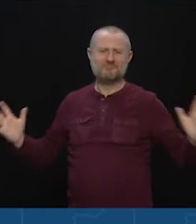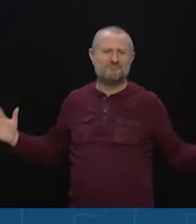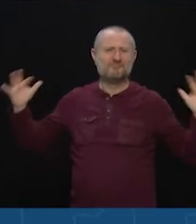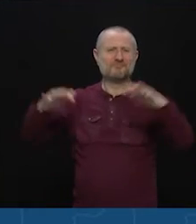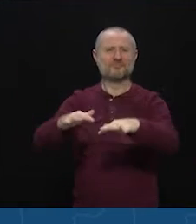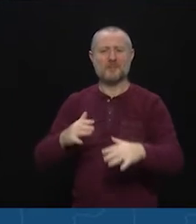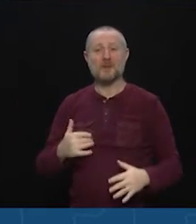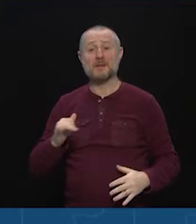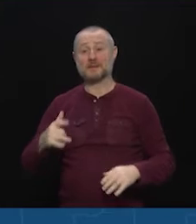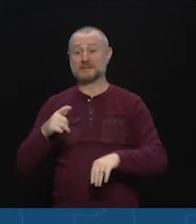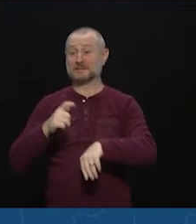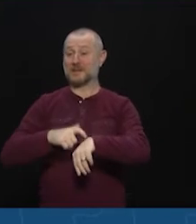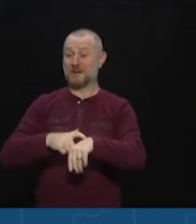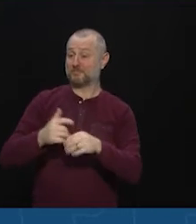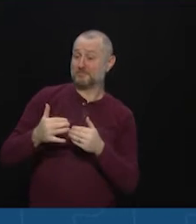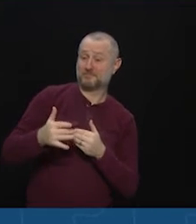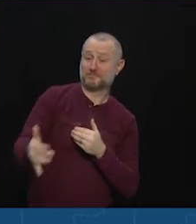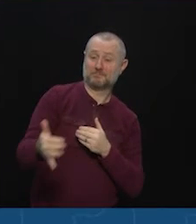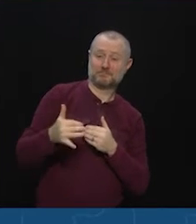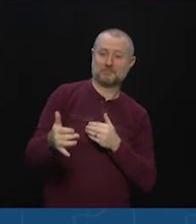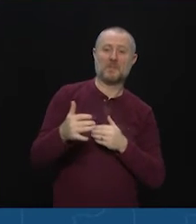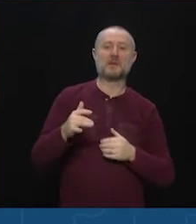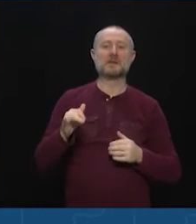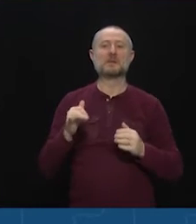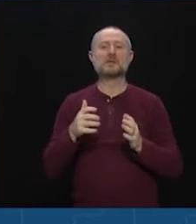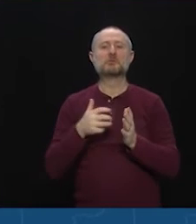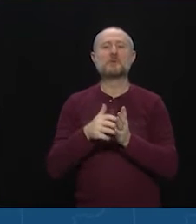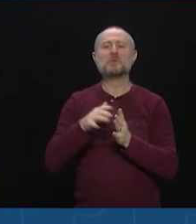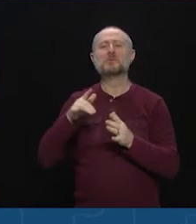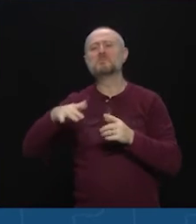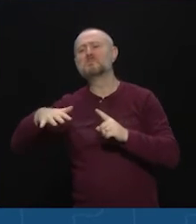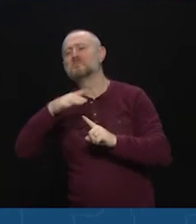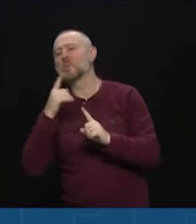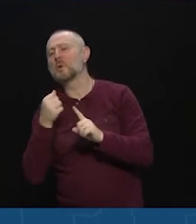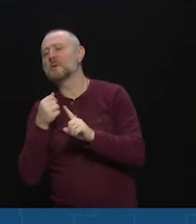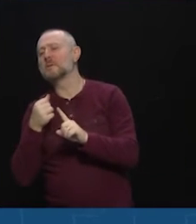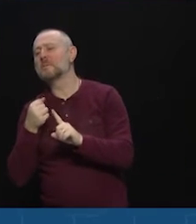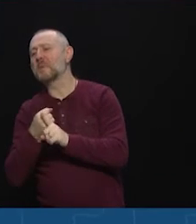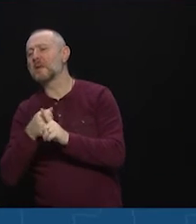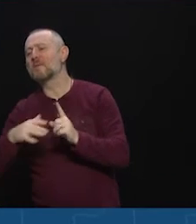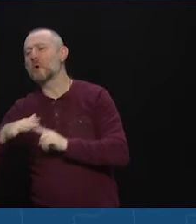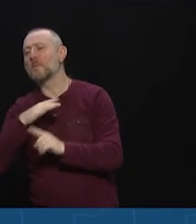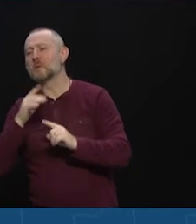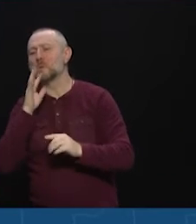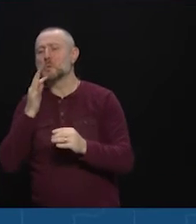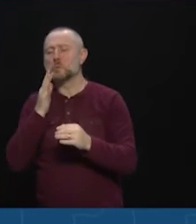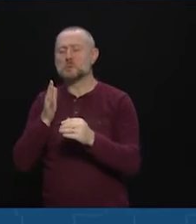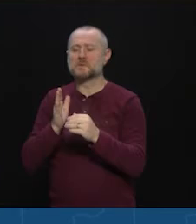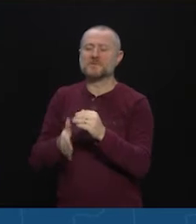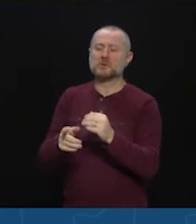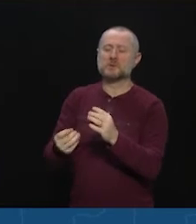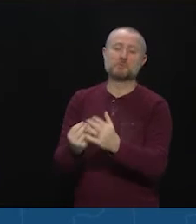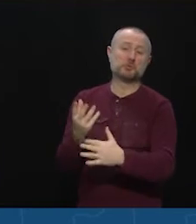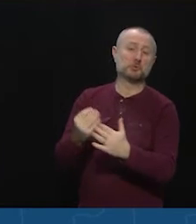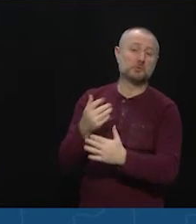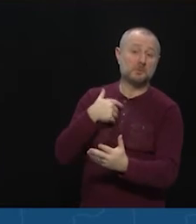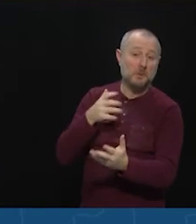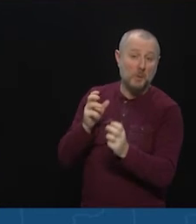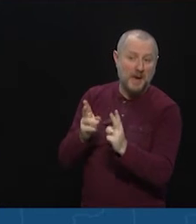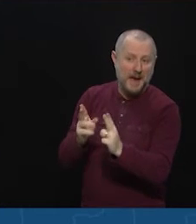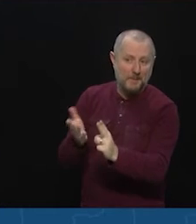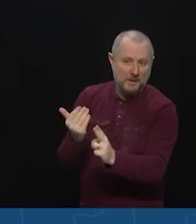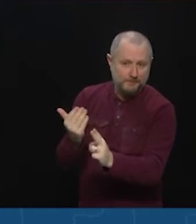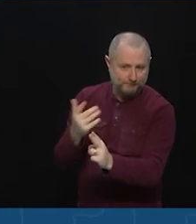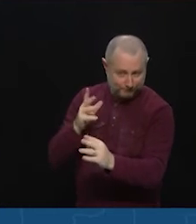draft environmental impact study will be done very shortly this spring, and I'm always pushing things to be done, but we're going to do it the right way. And so we